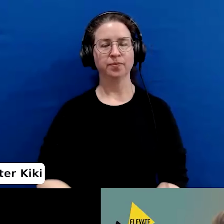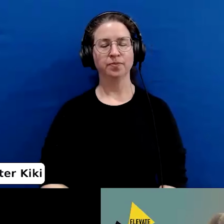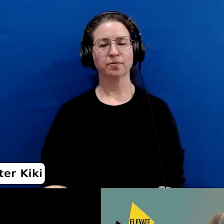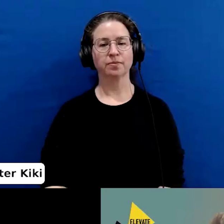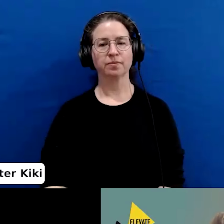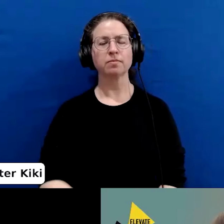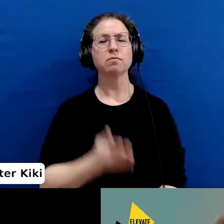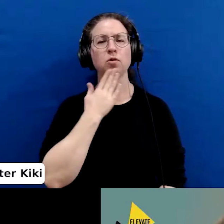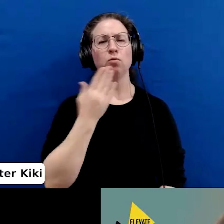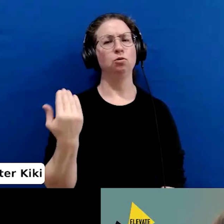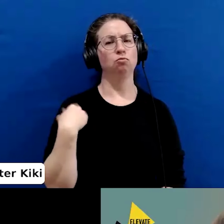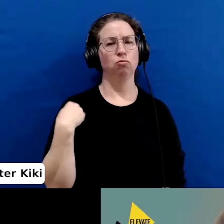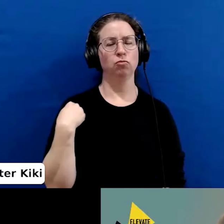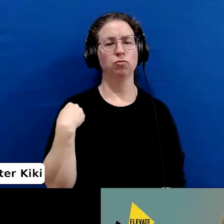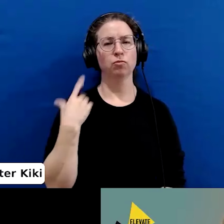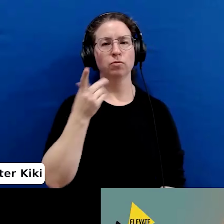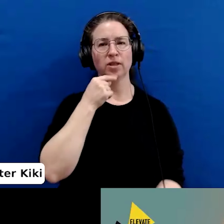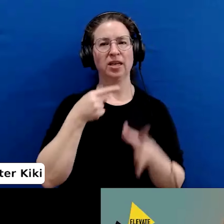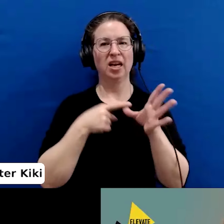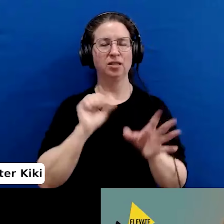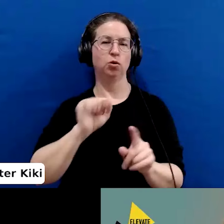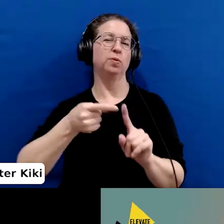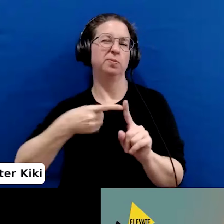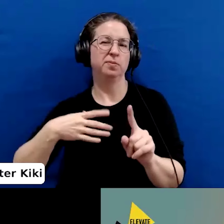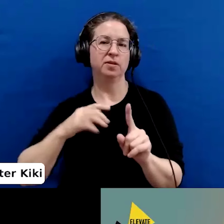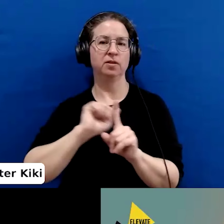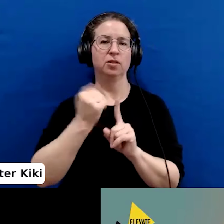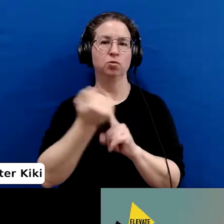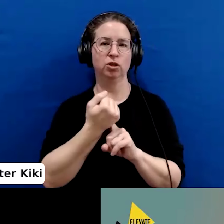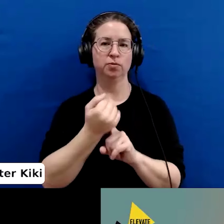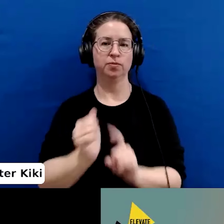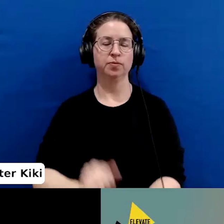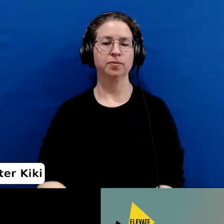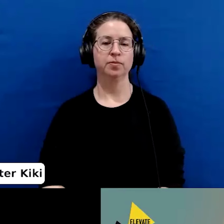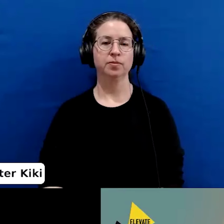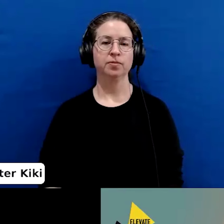Please contact the team and we can answer your specific situation.